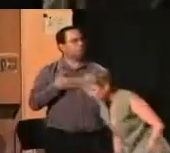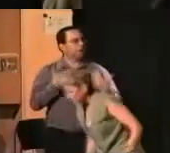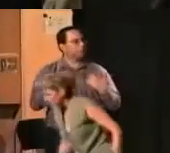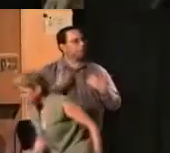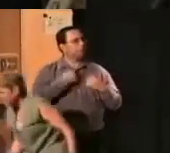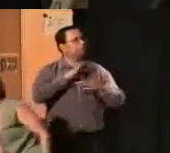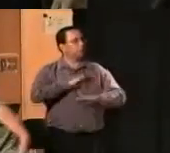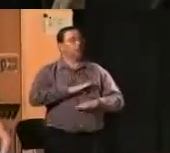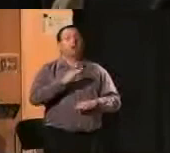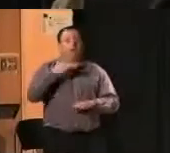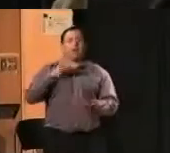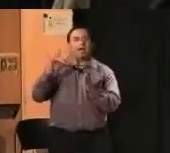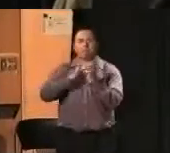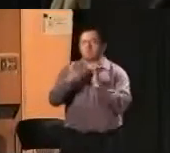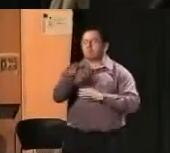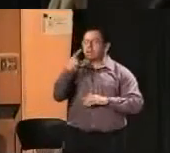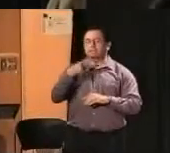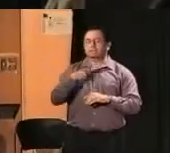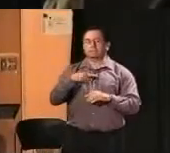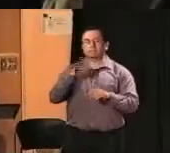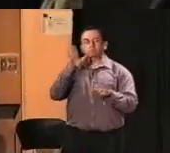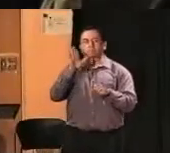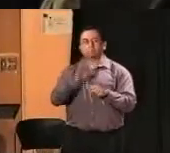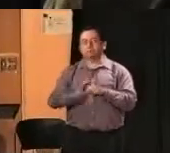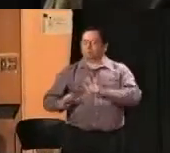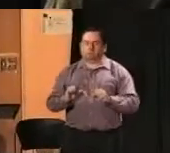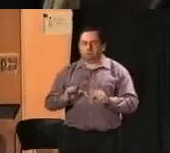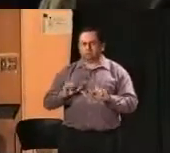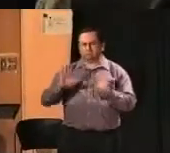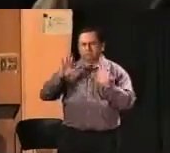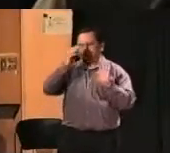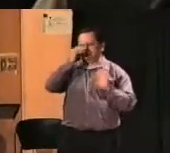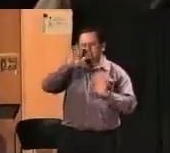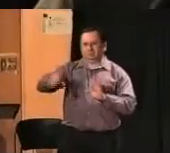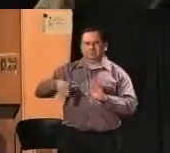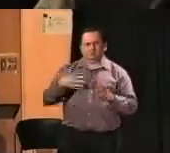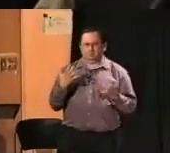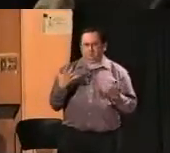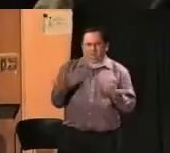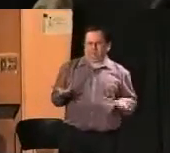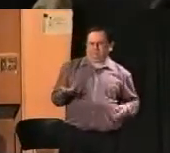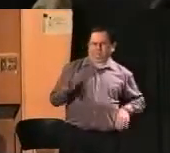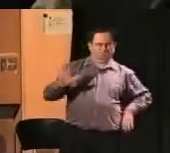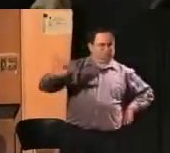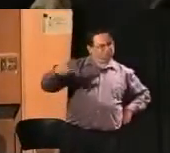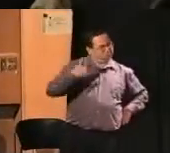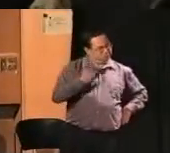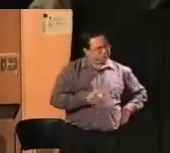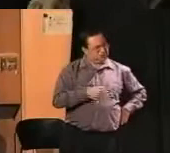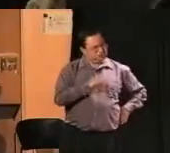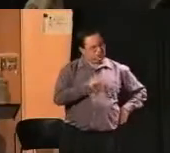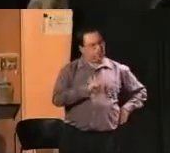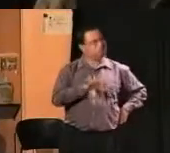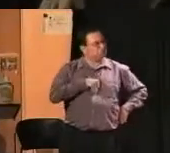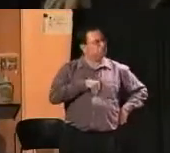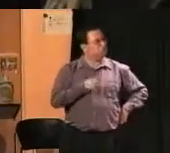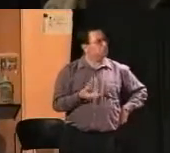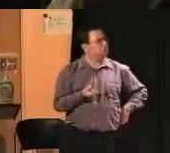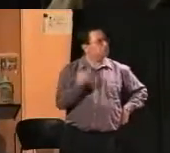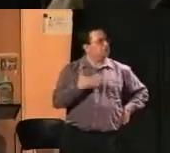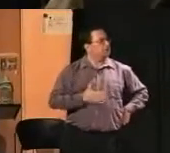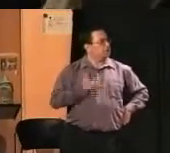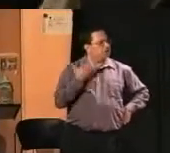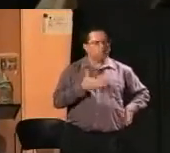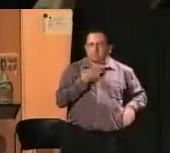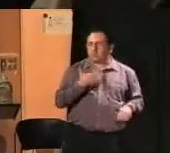are medications to suppress what I was meant to be, but why would I want to do that? There exist many